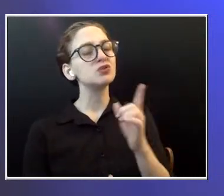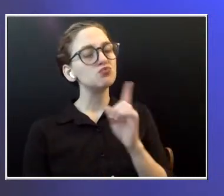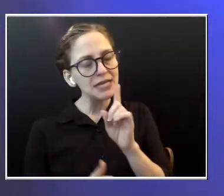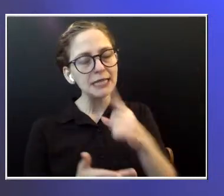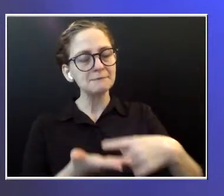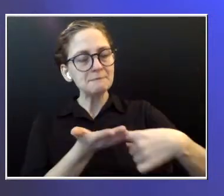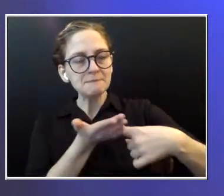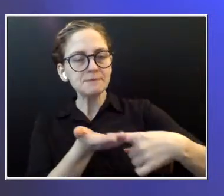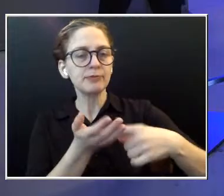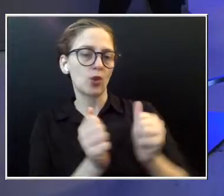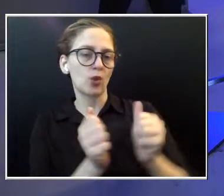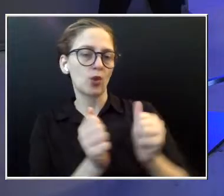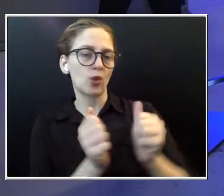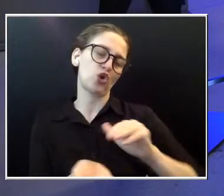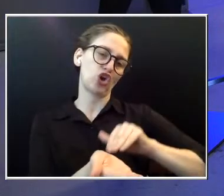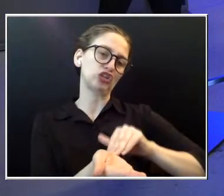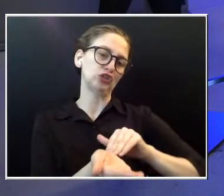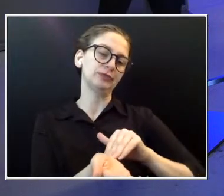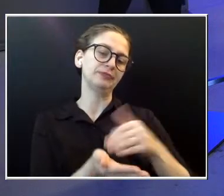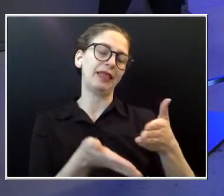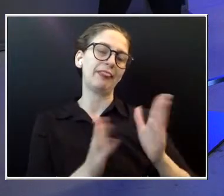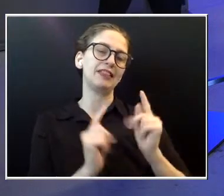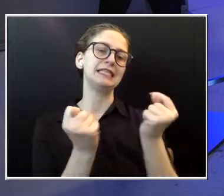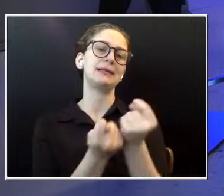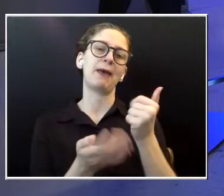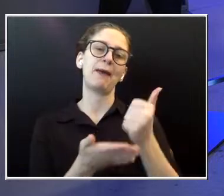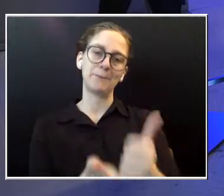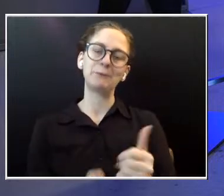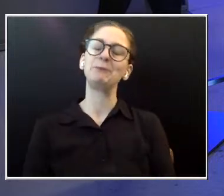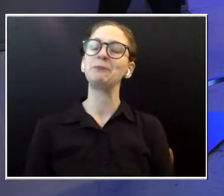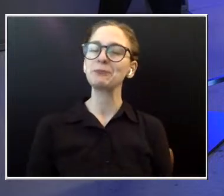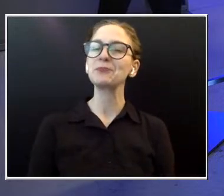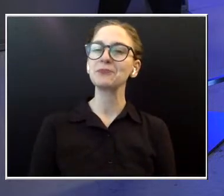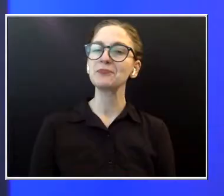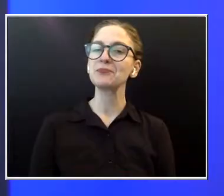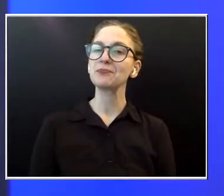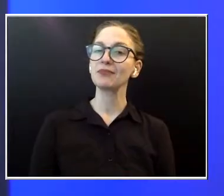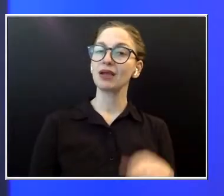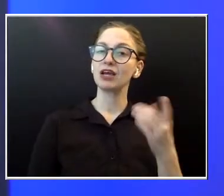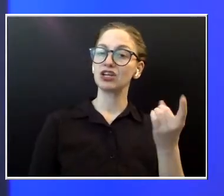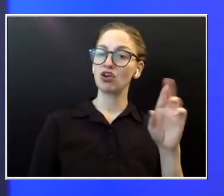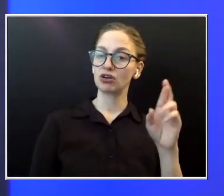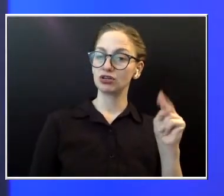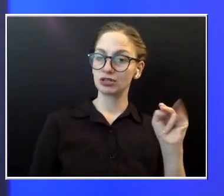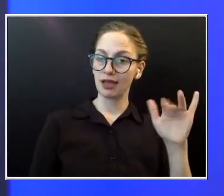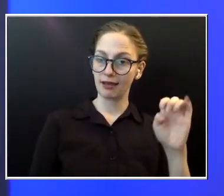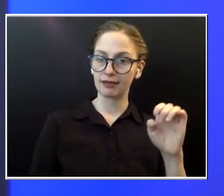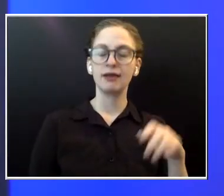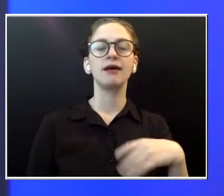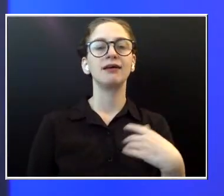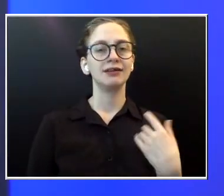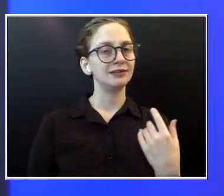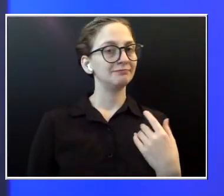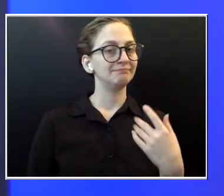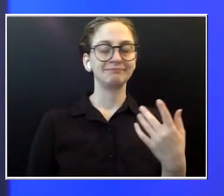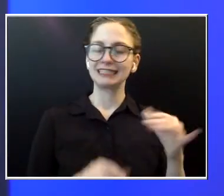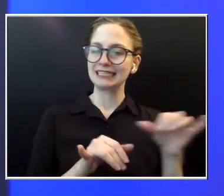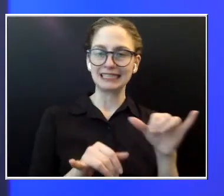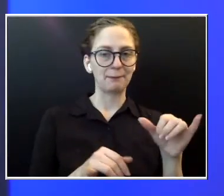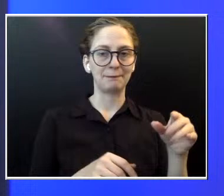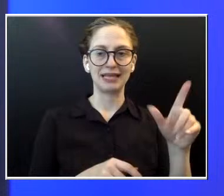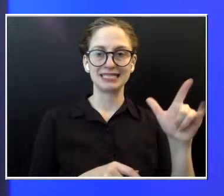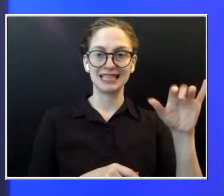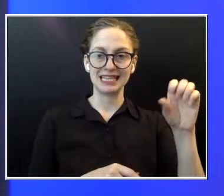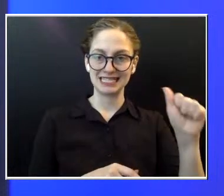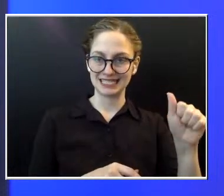prevention of breast cancer. Dr. Nye? I'm going to echo what Lisa said. Knowledge is power is the motto in my